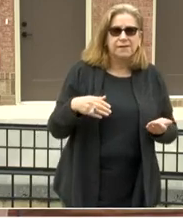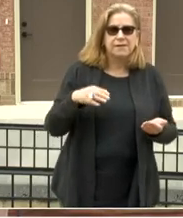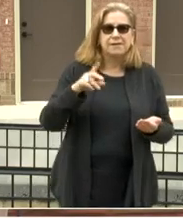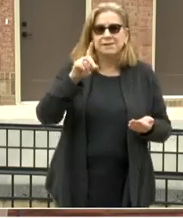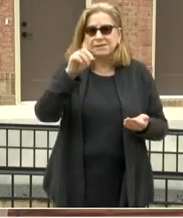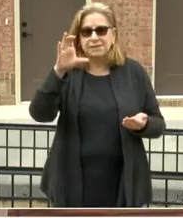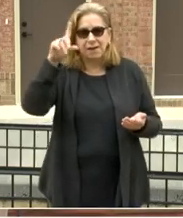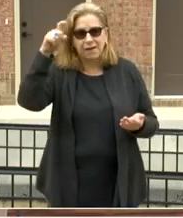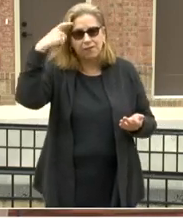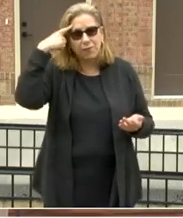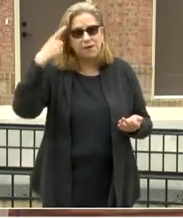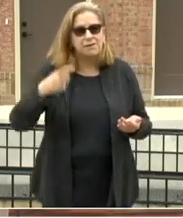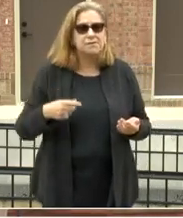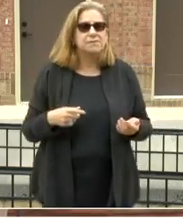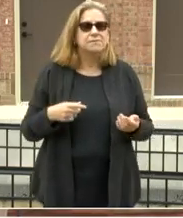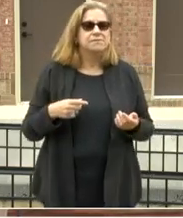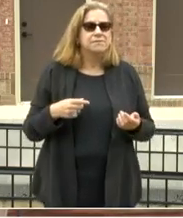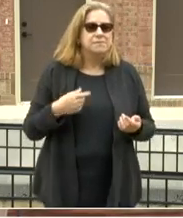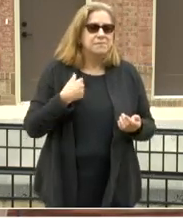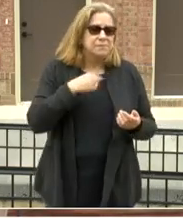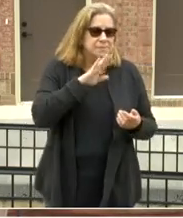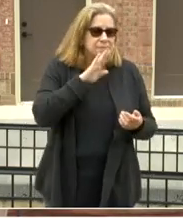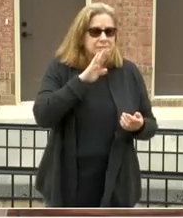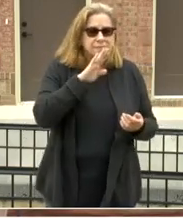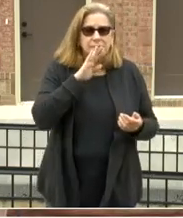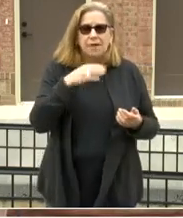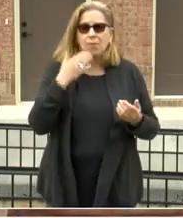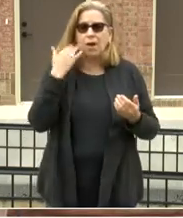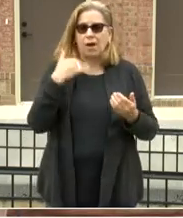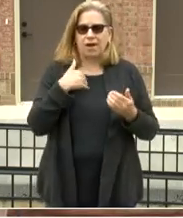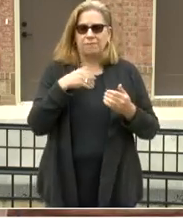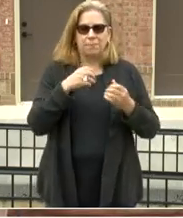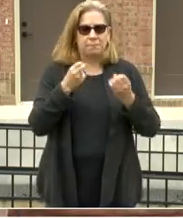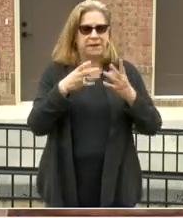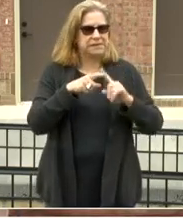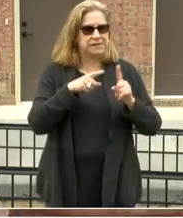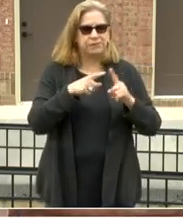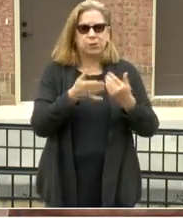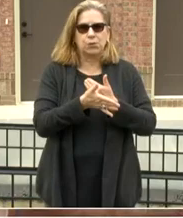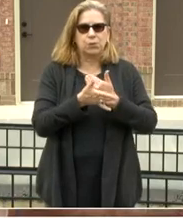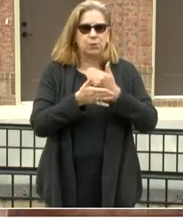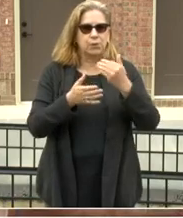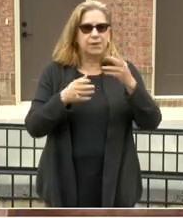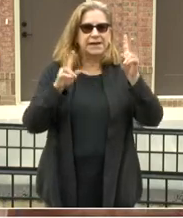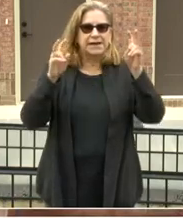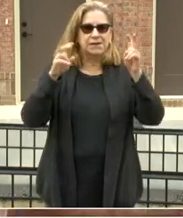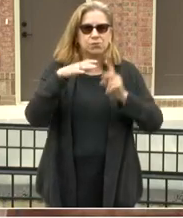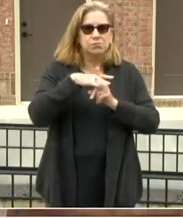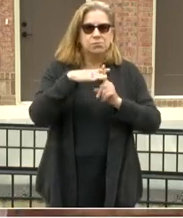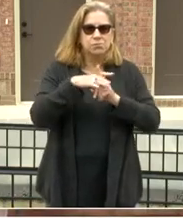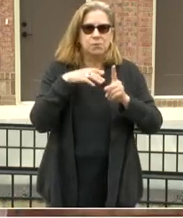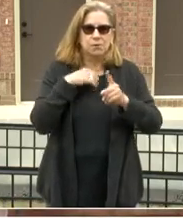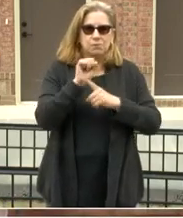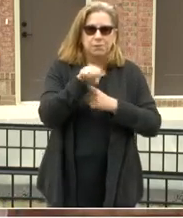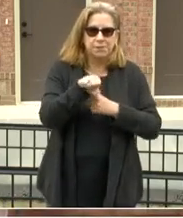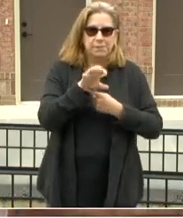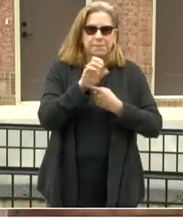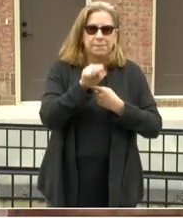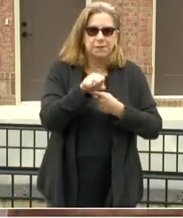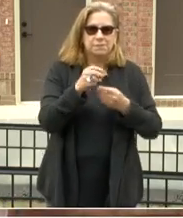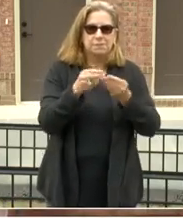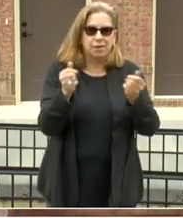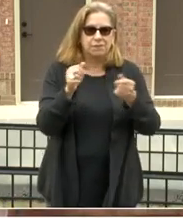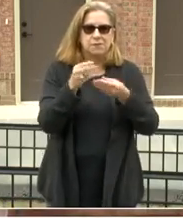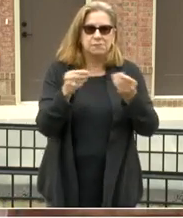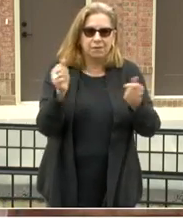we've had nothing but cooperation that have helped us bring this to reality. So those are many thanks. I would like to take a minute and